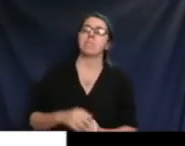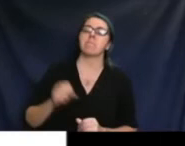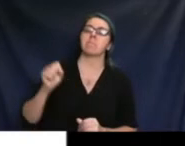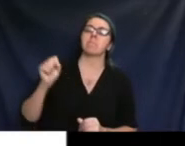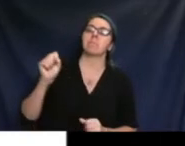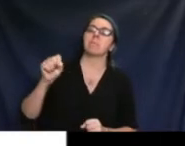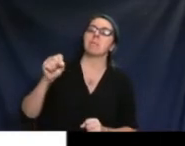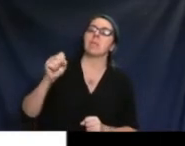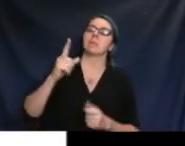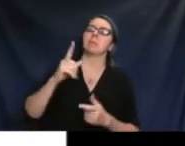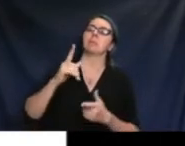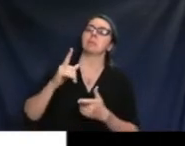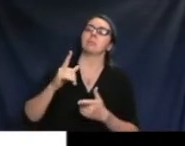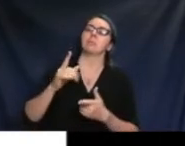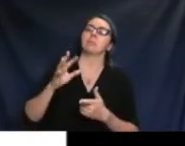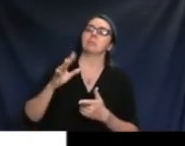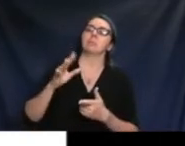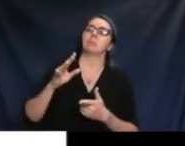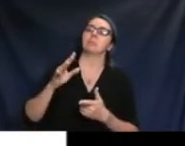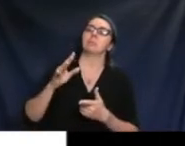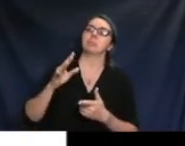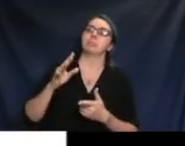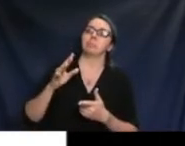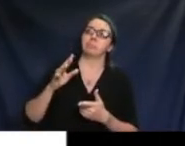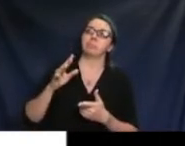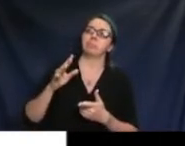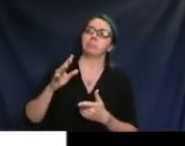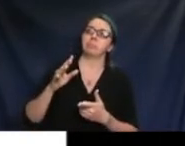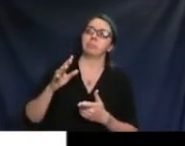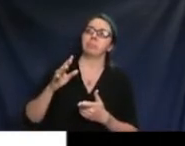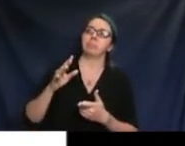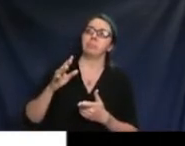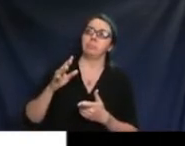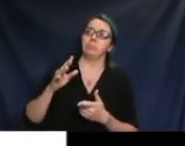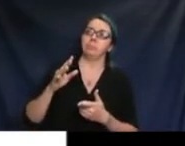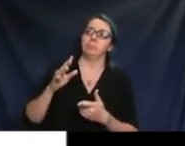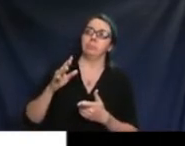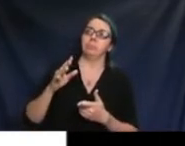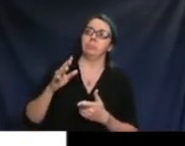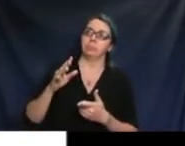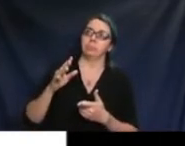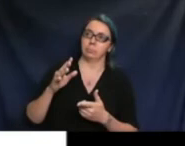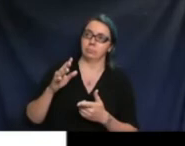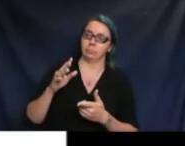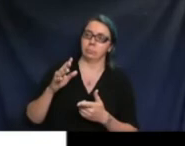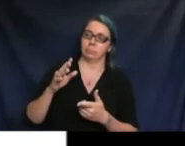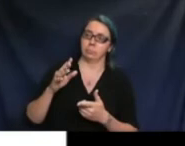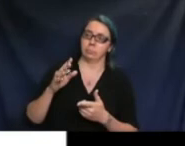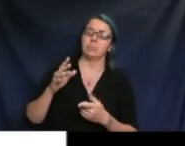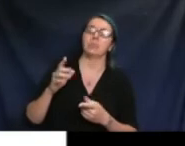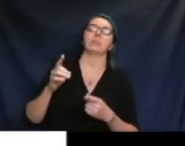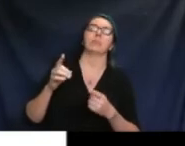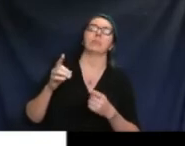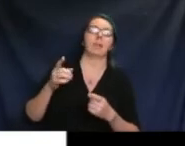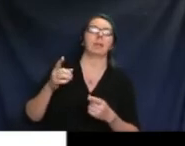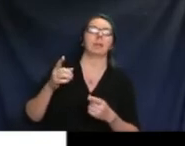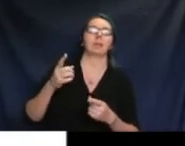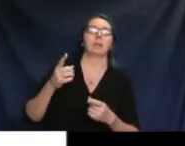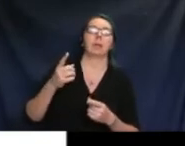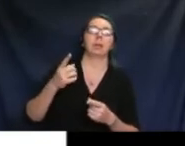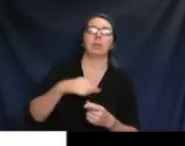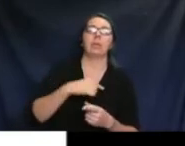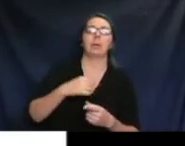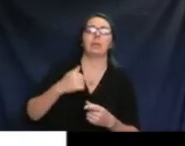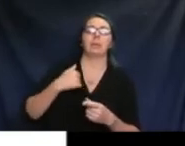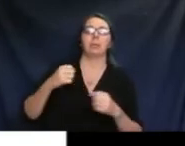there is an opportunity to give, to recognize traditionally marginalized voices within the public art